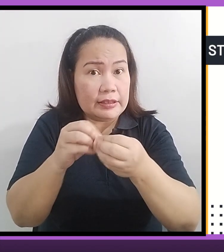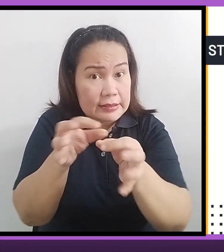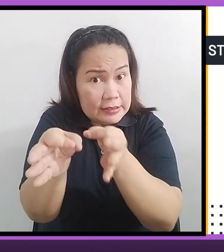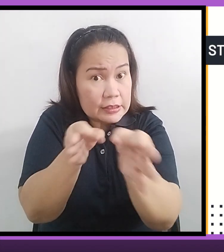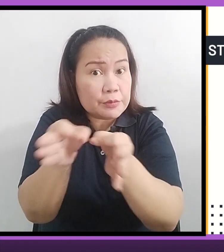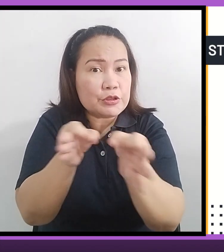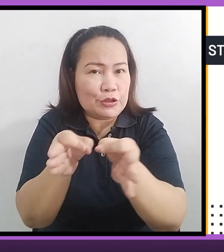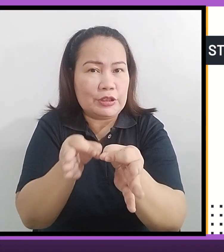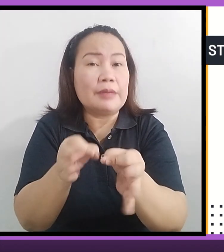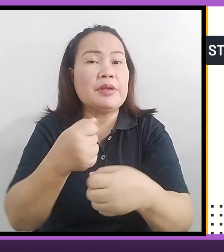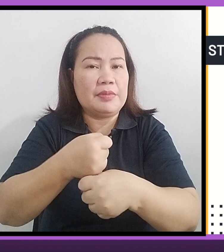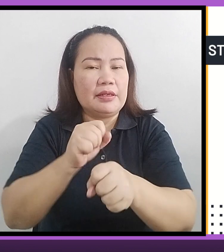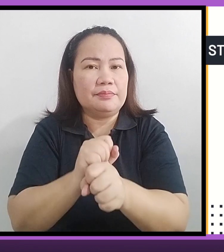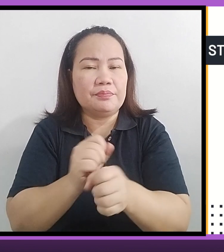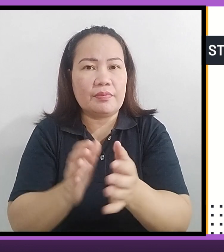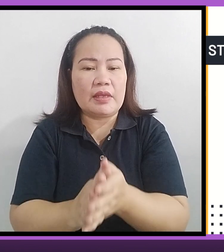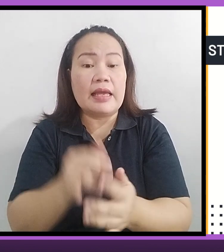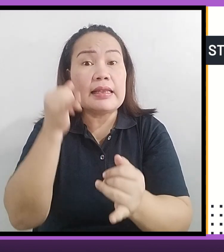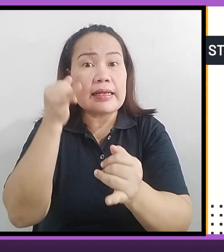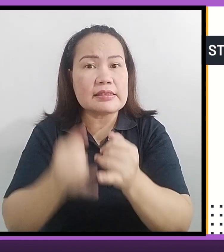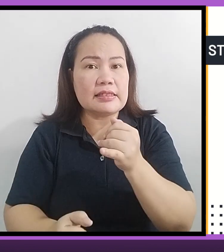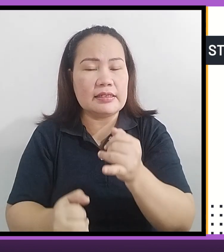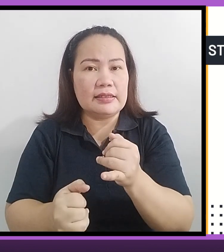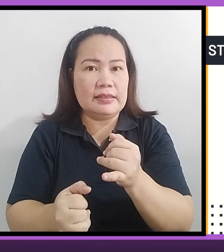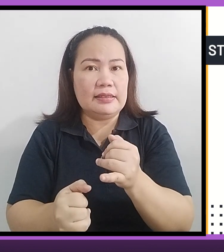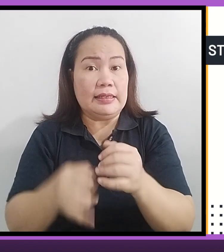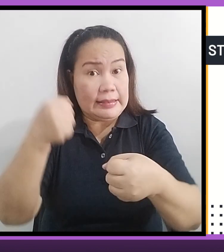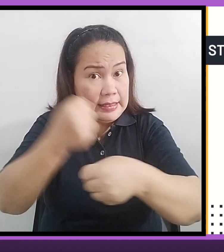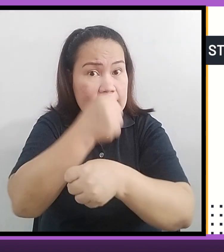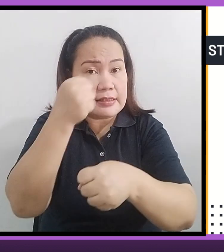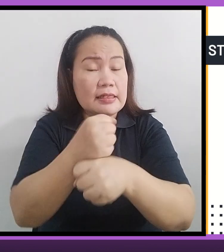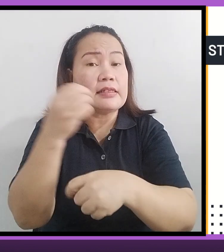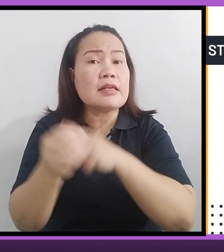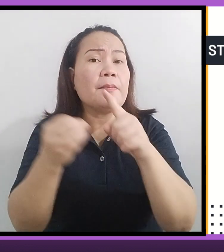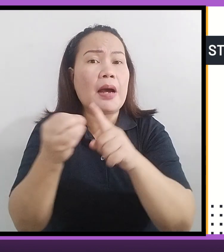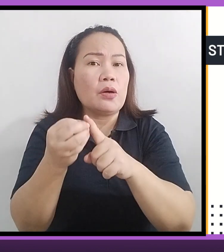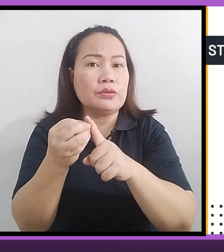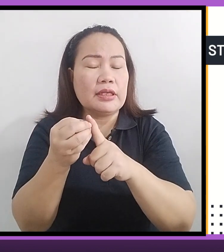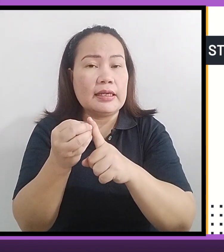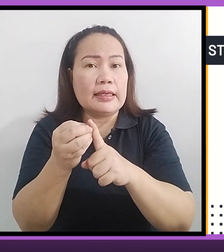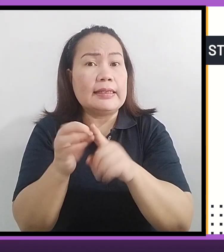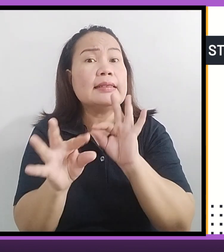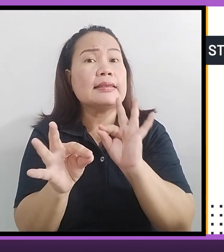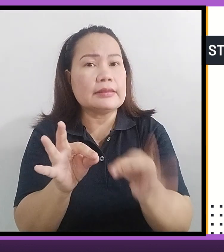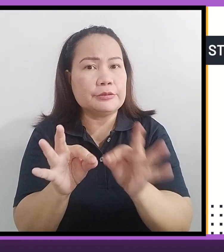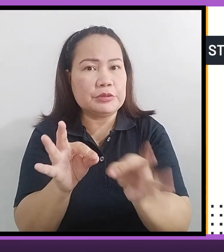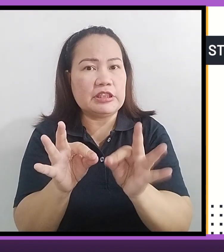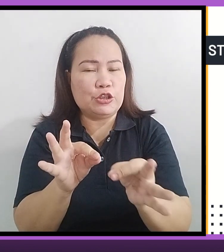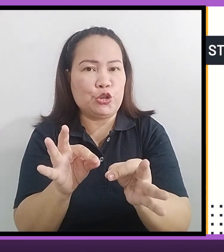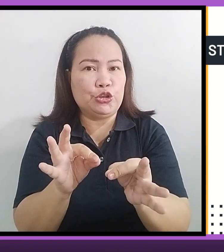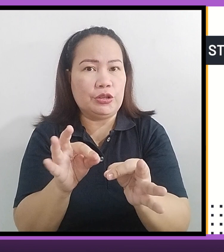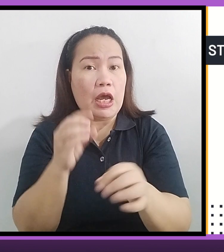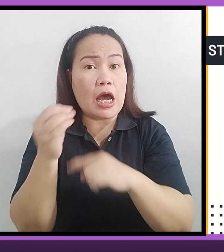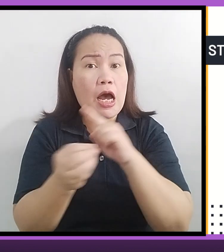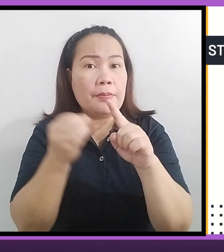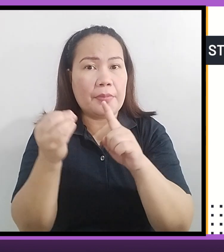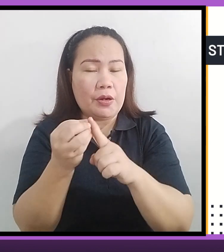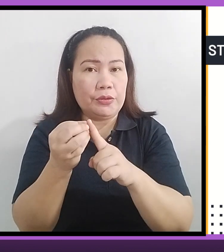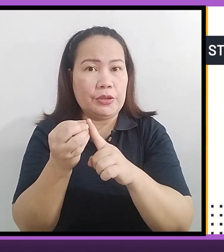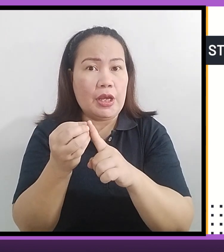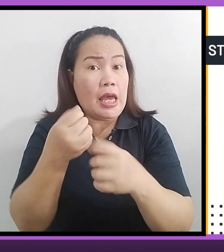last process in statistics is interpretation. So this is